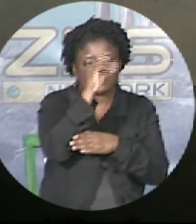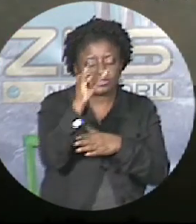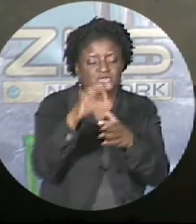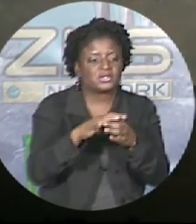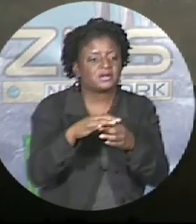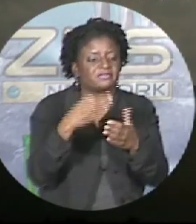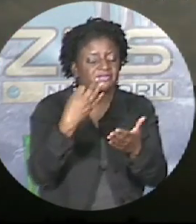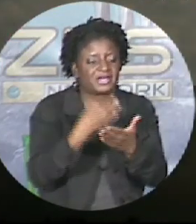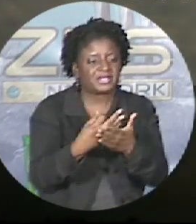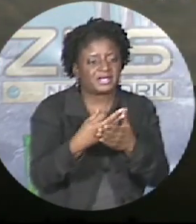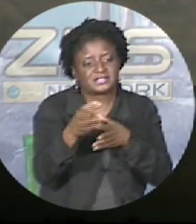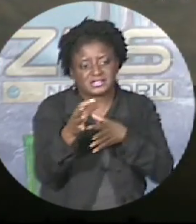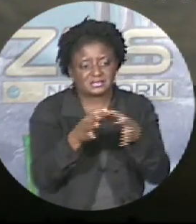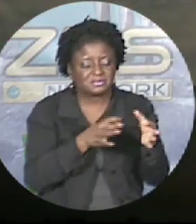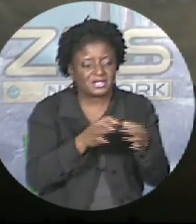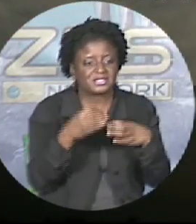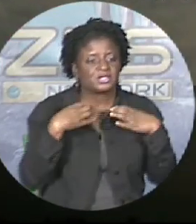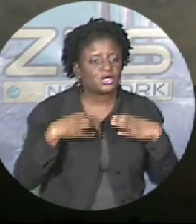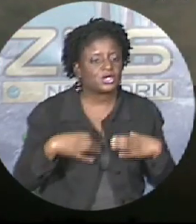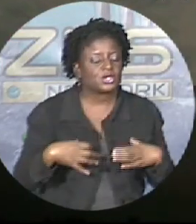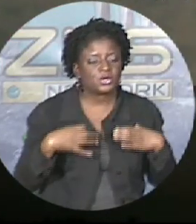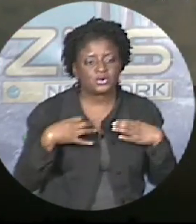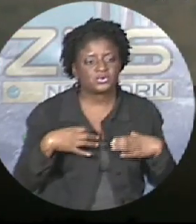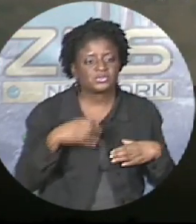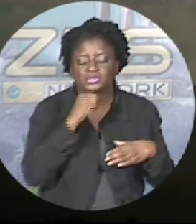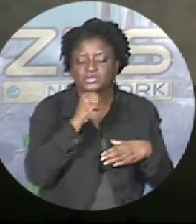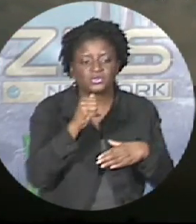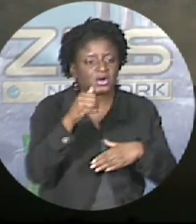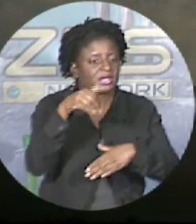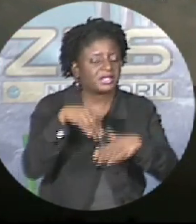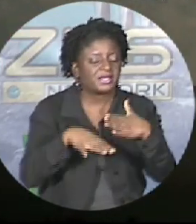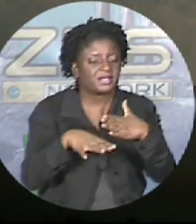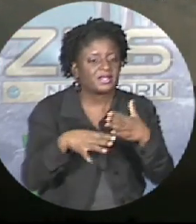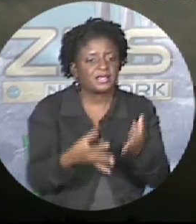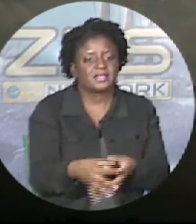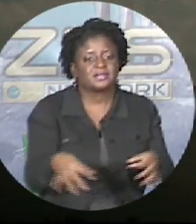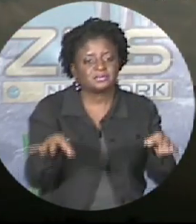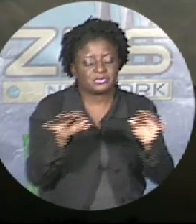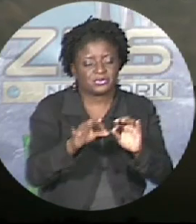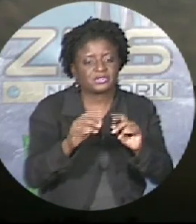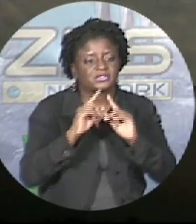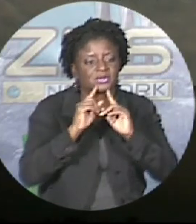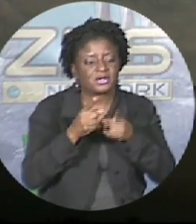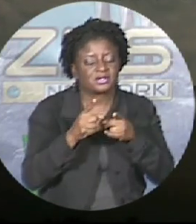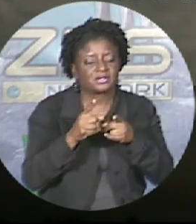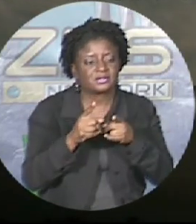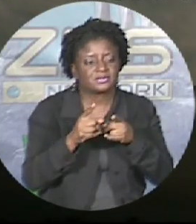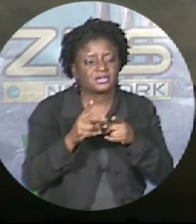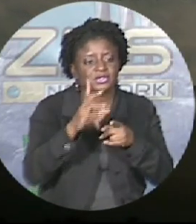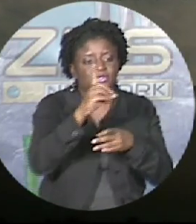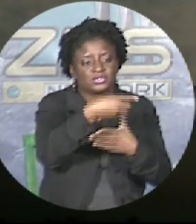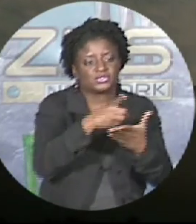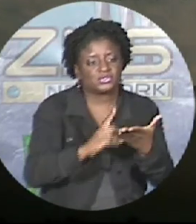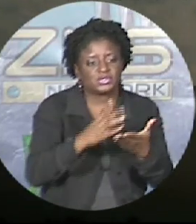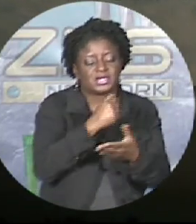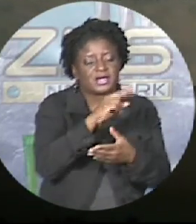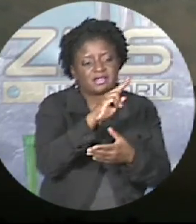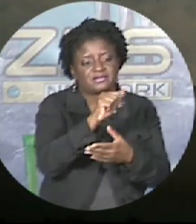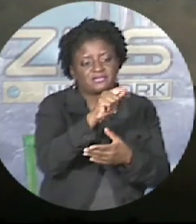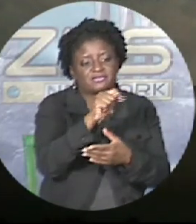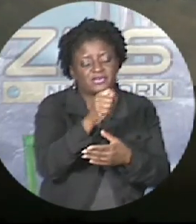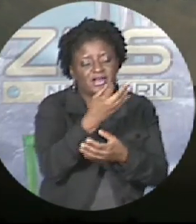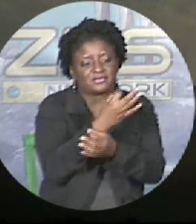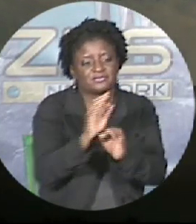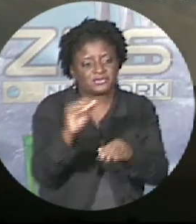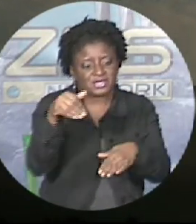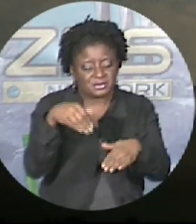making it clear that clothing is not covered by the exigency order and is considered a relief good. Duty and VAT-free importation of clothing is